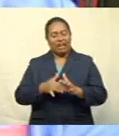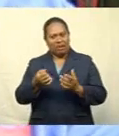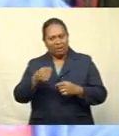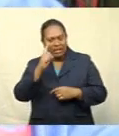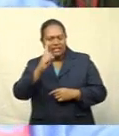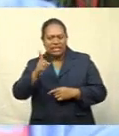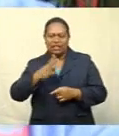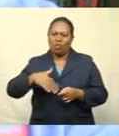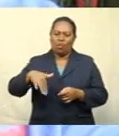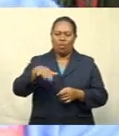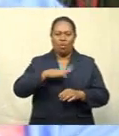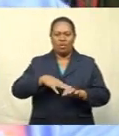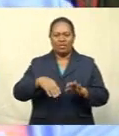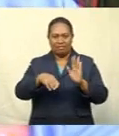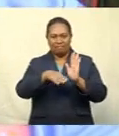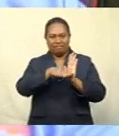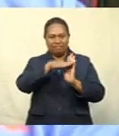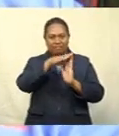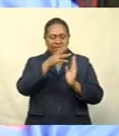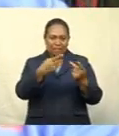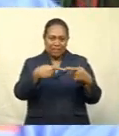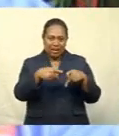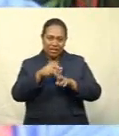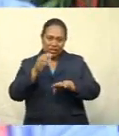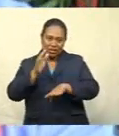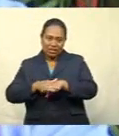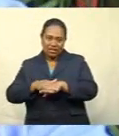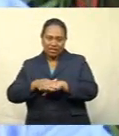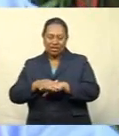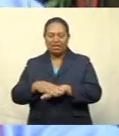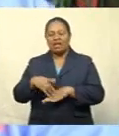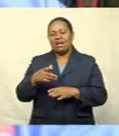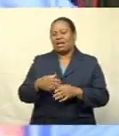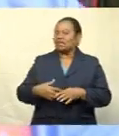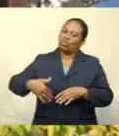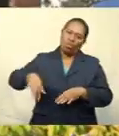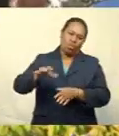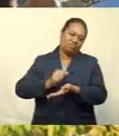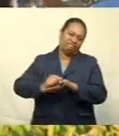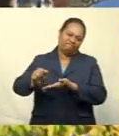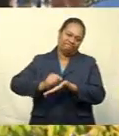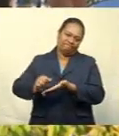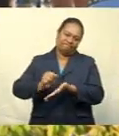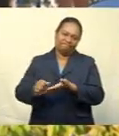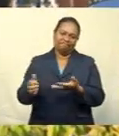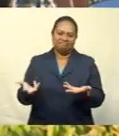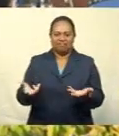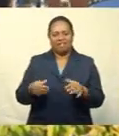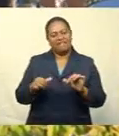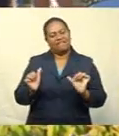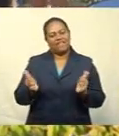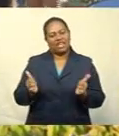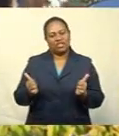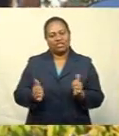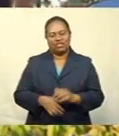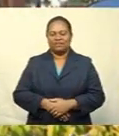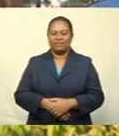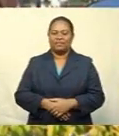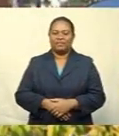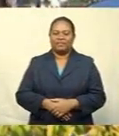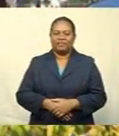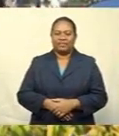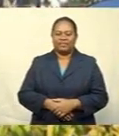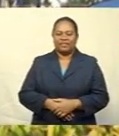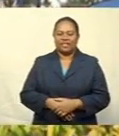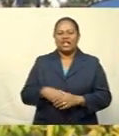out due to the capacity that was given to us. And I know there are tickets that will be made available for the